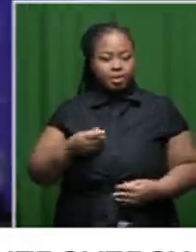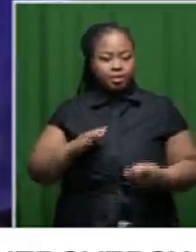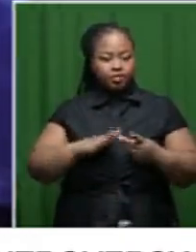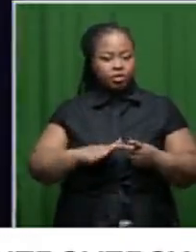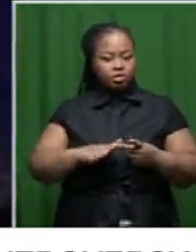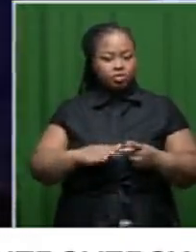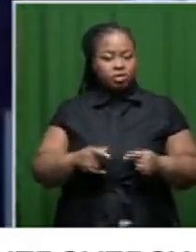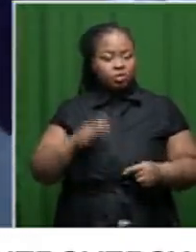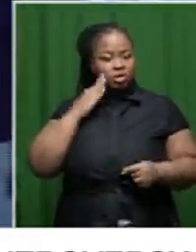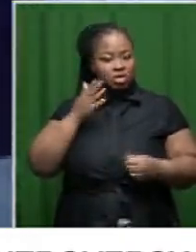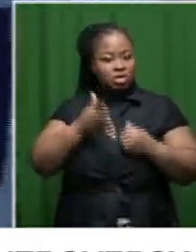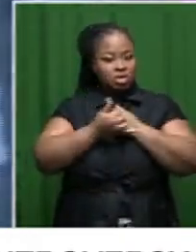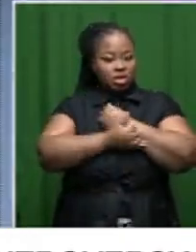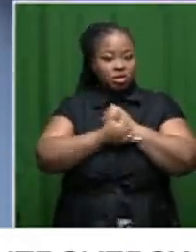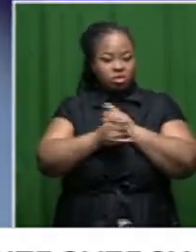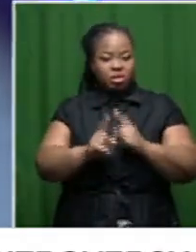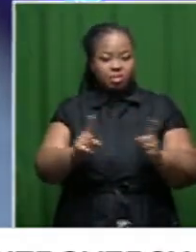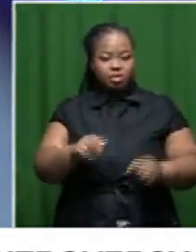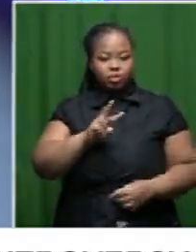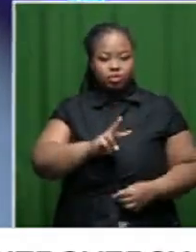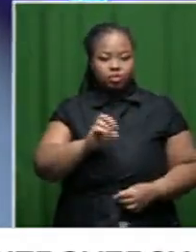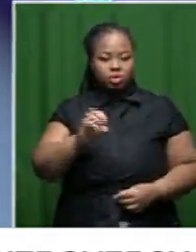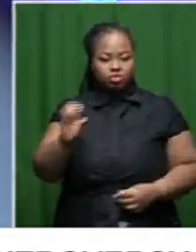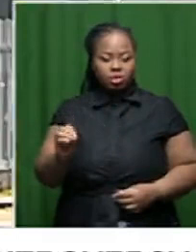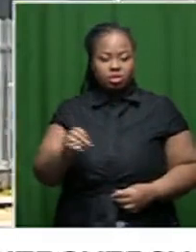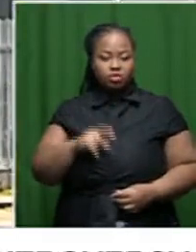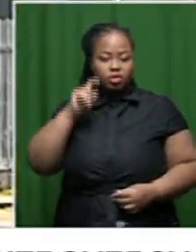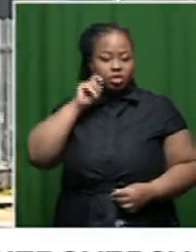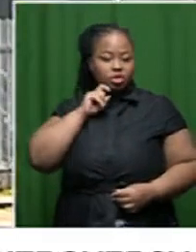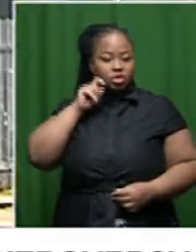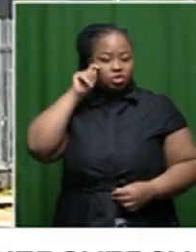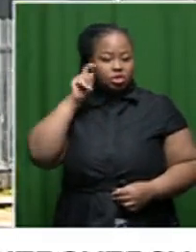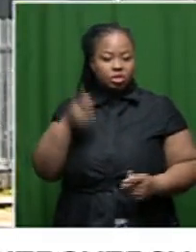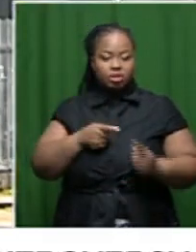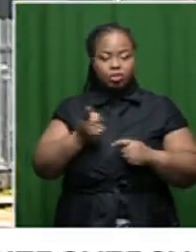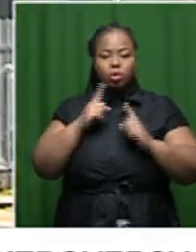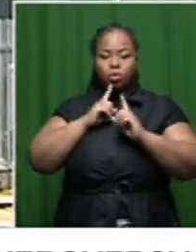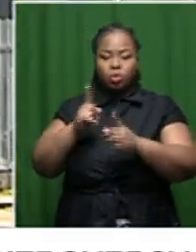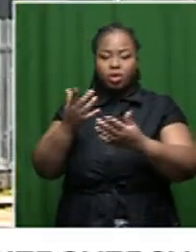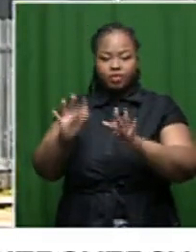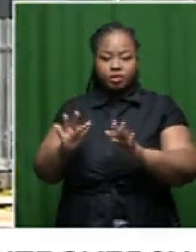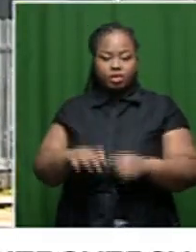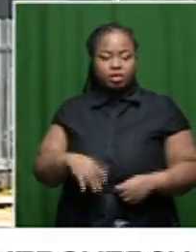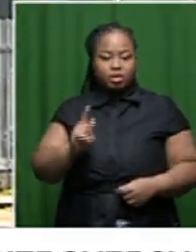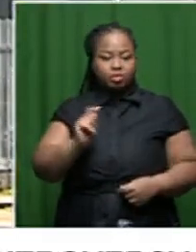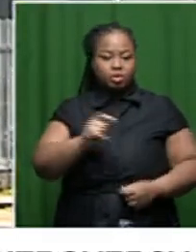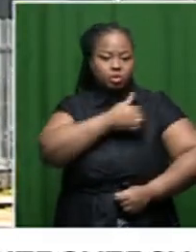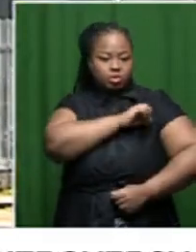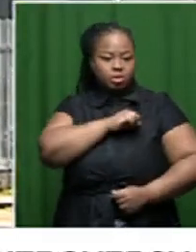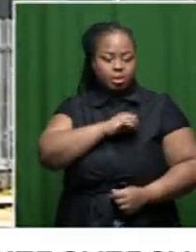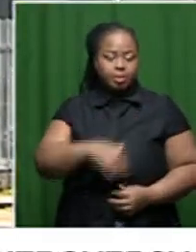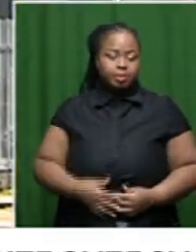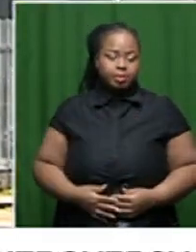bloppers traipsing the country. Yet 200 of these jeans were bizarrely ordered by Tembisa